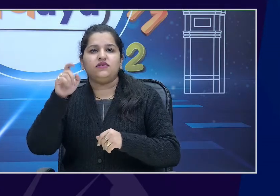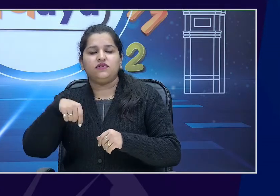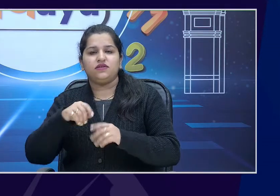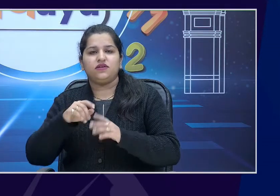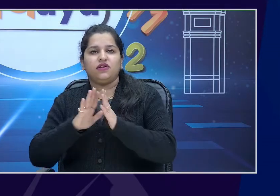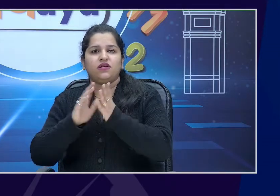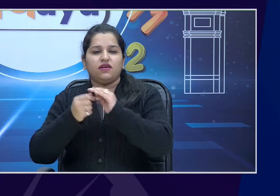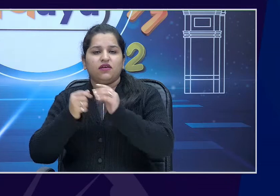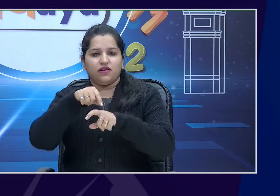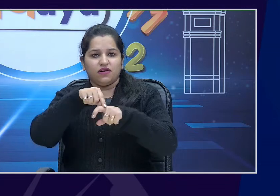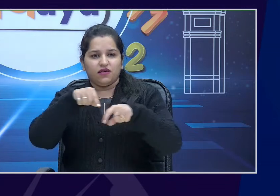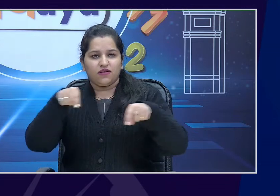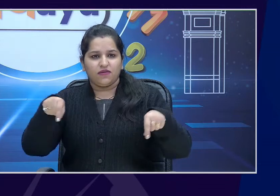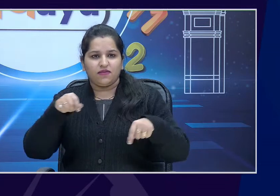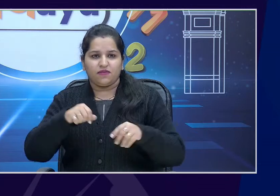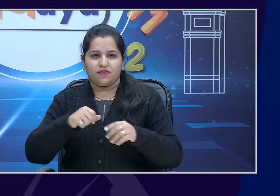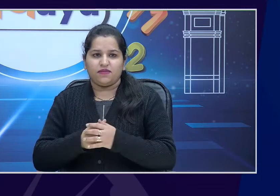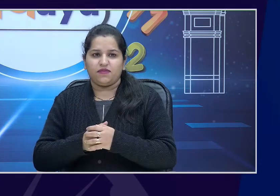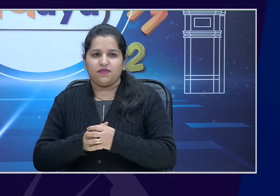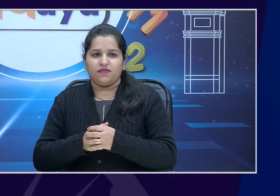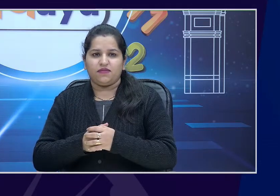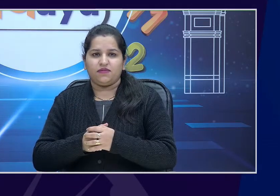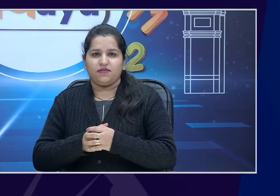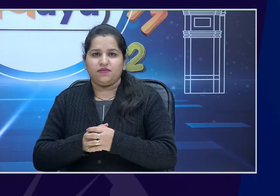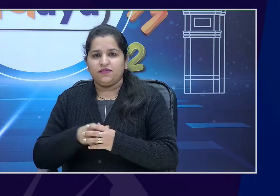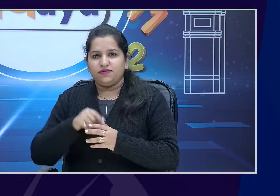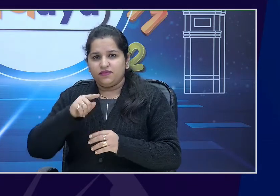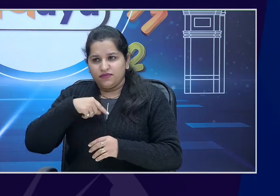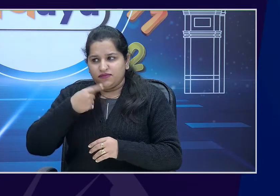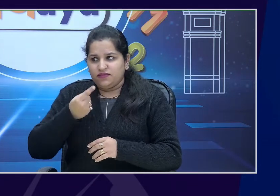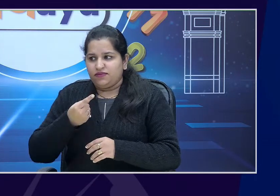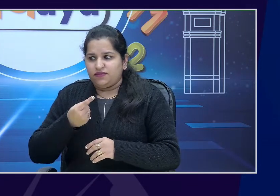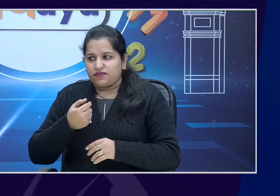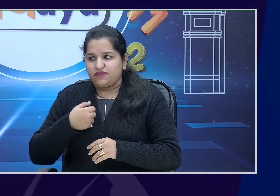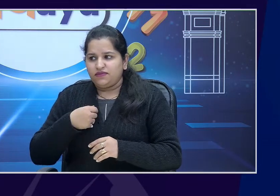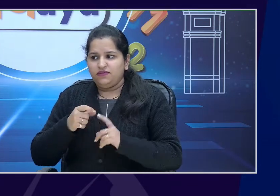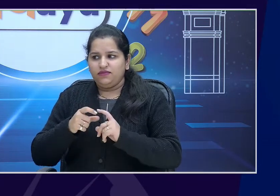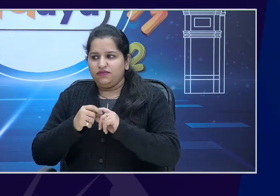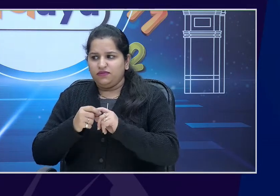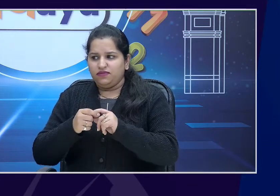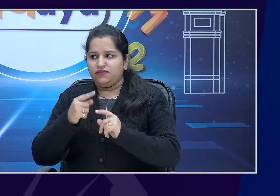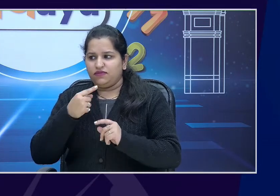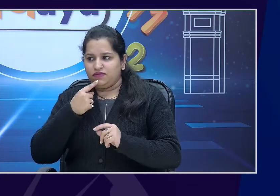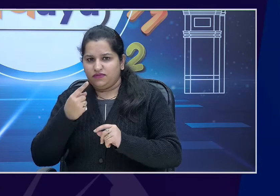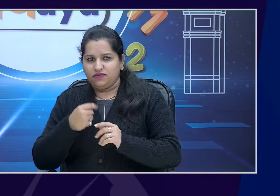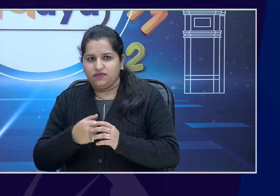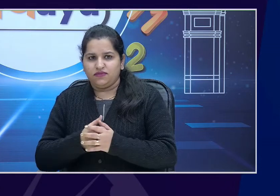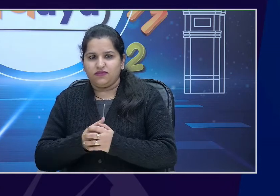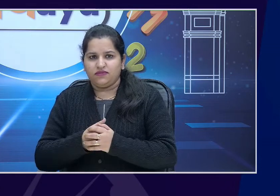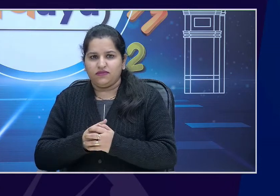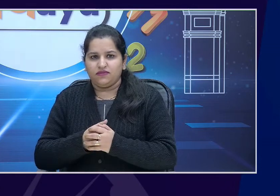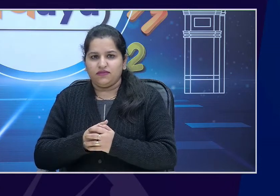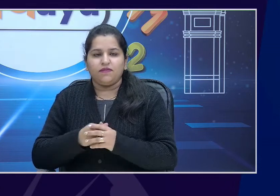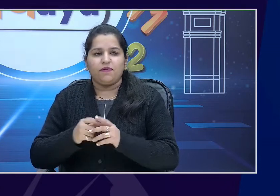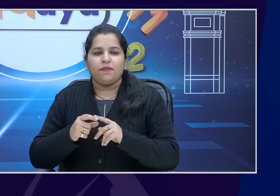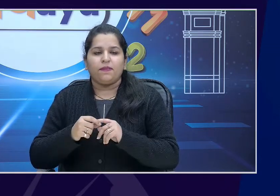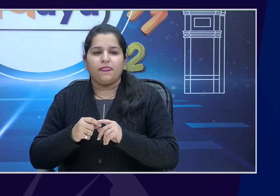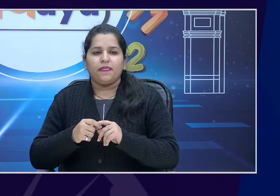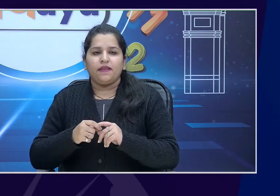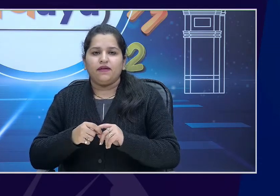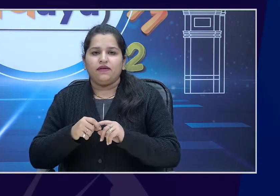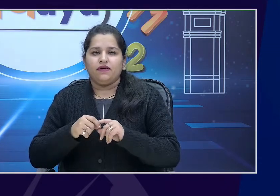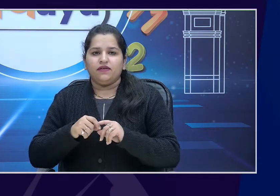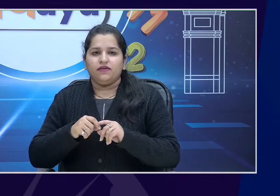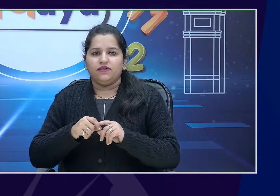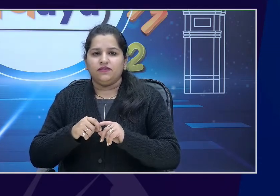dth.class10@ciet.nic.in. So ma'am, yes ma'am. Ma'am, one thing ma'am, I would like to. Yes ma'am. Yes ma'am. I